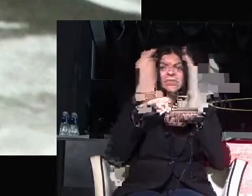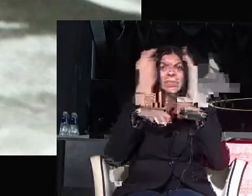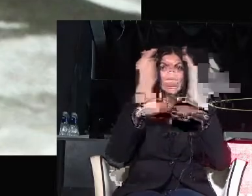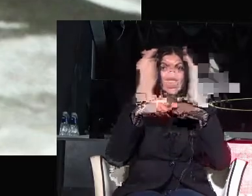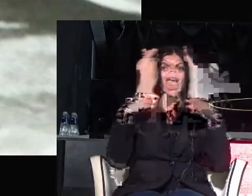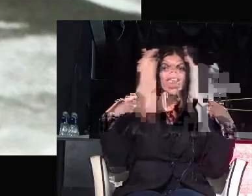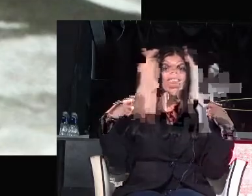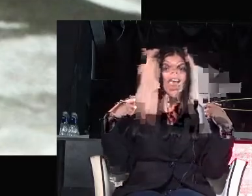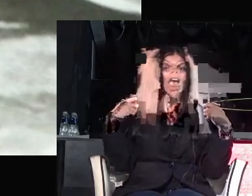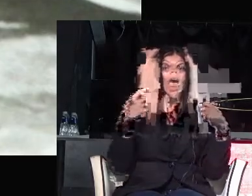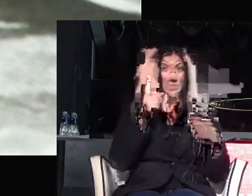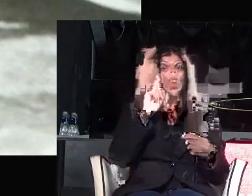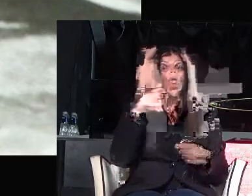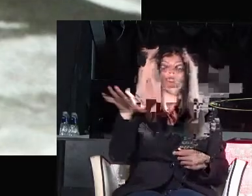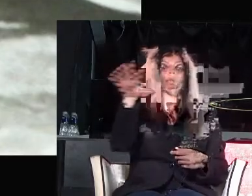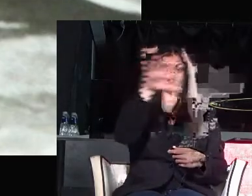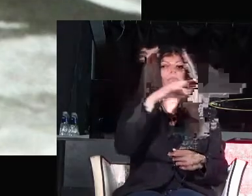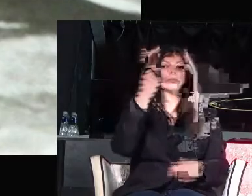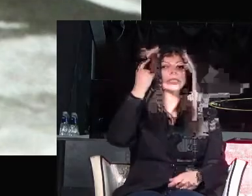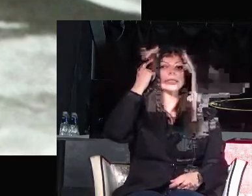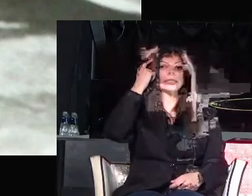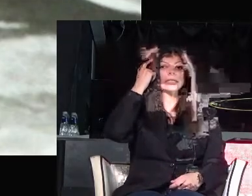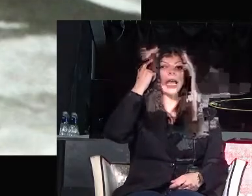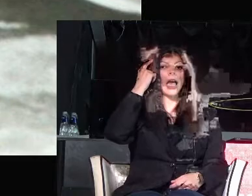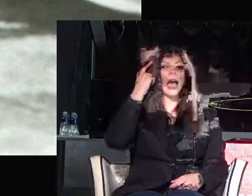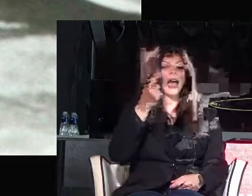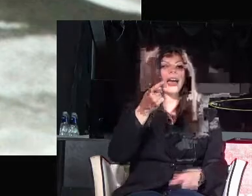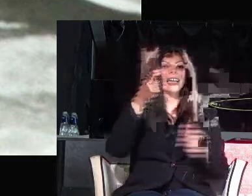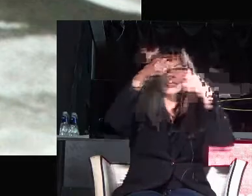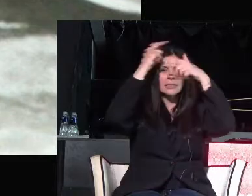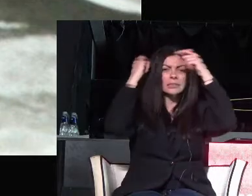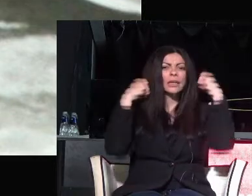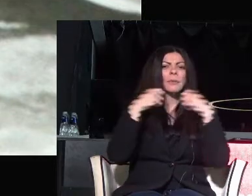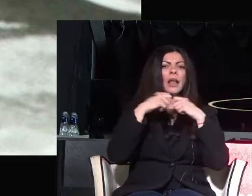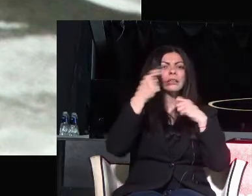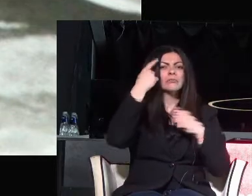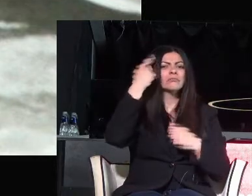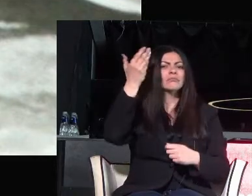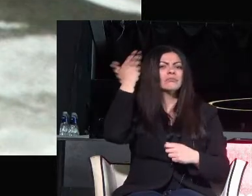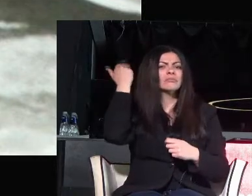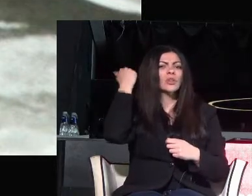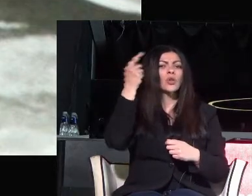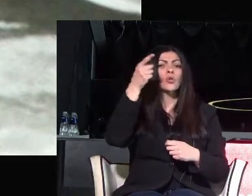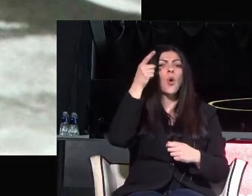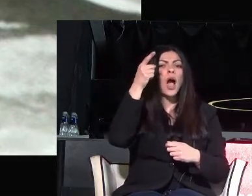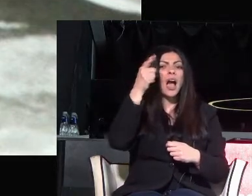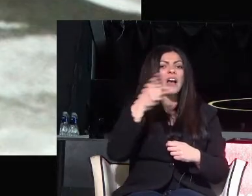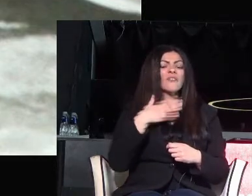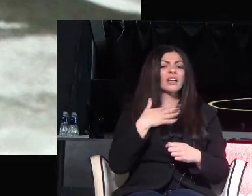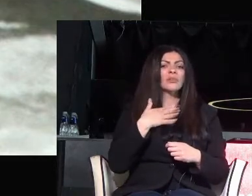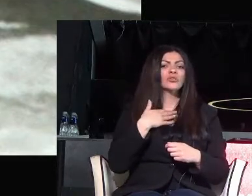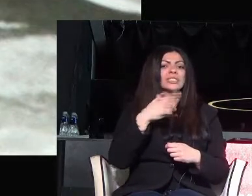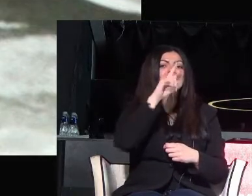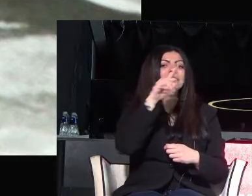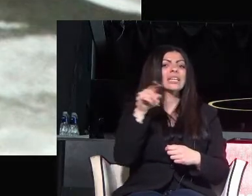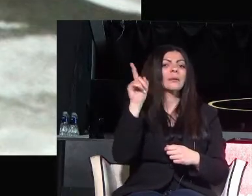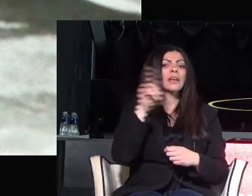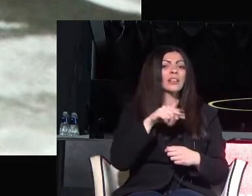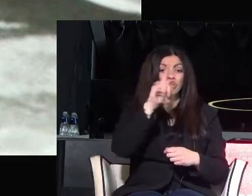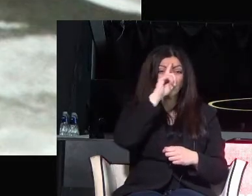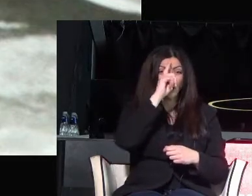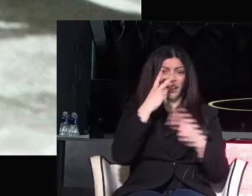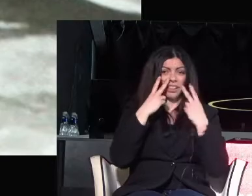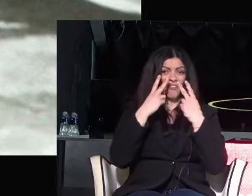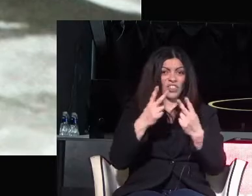would women who would wear headscarves would be fined. And at the time when I was looking at